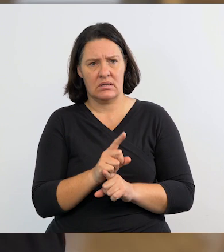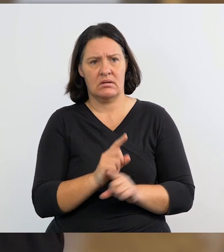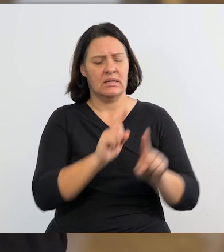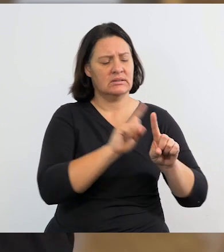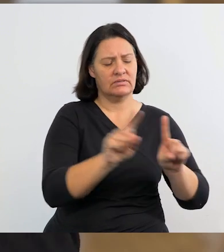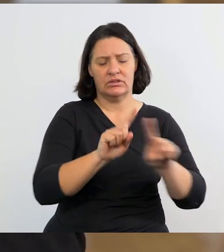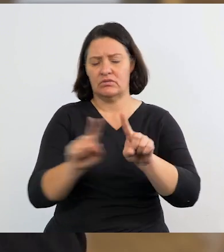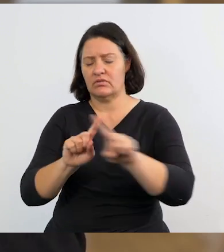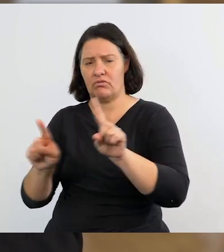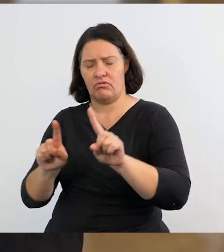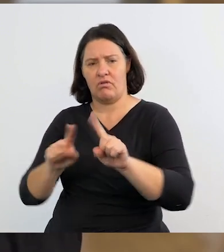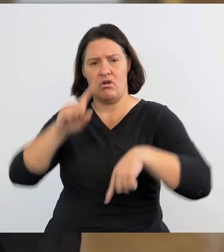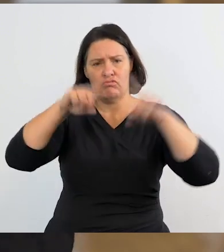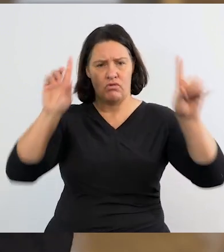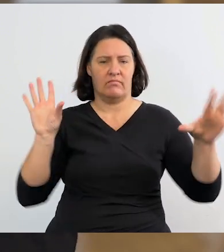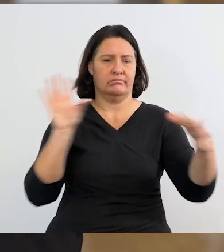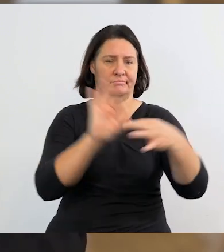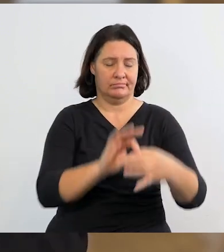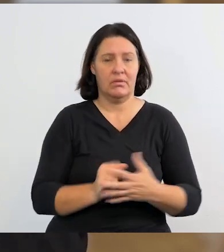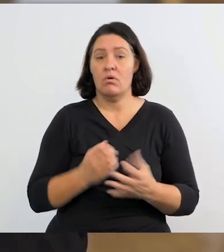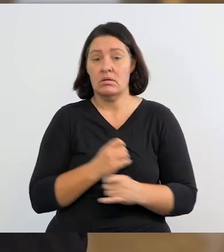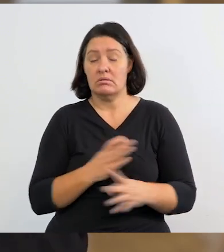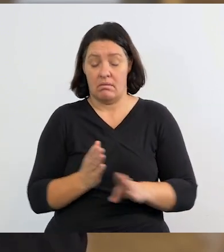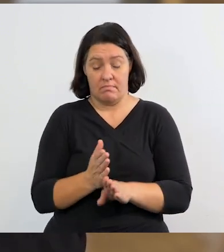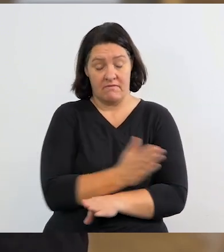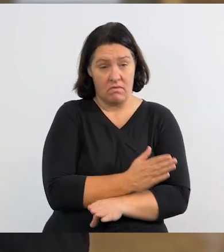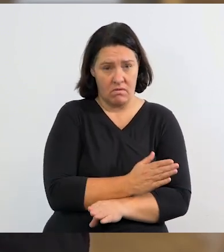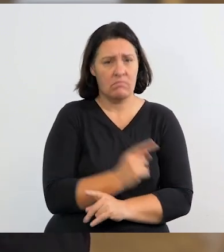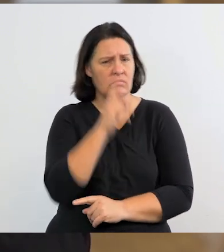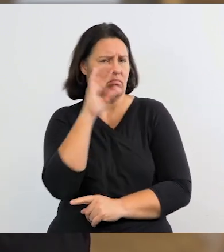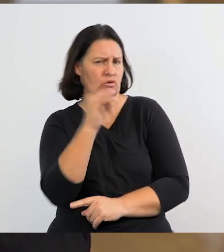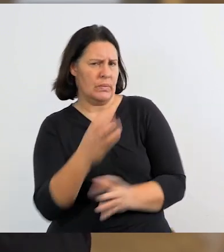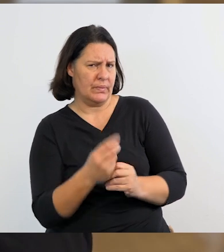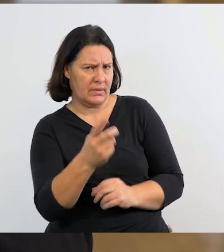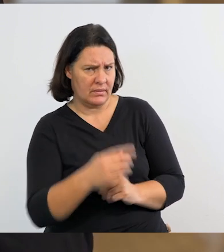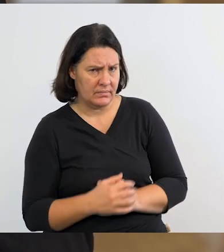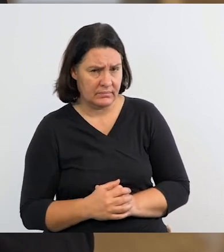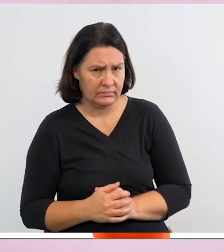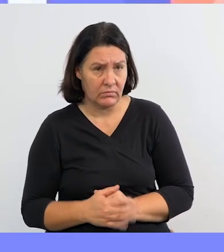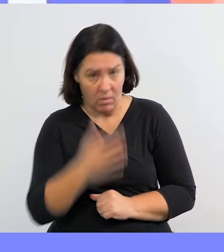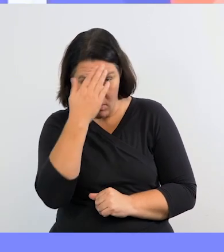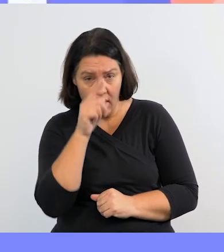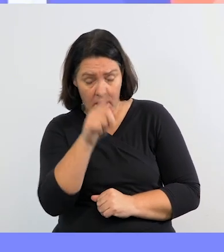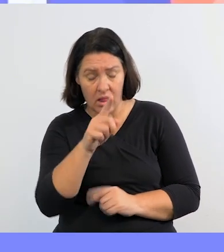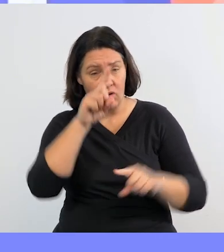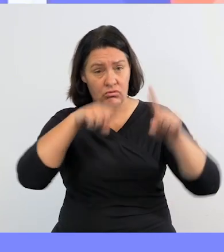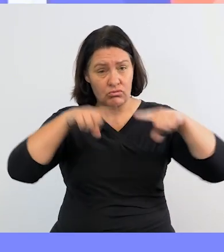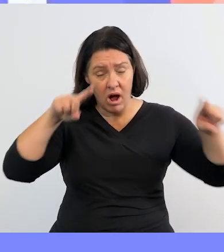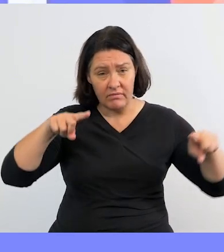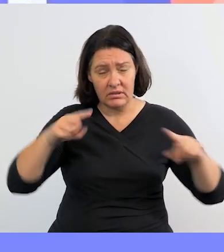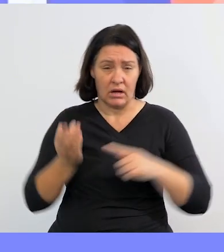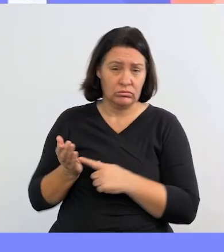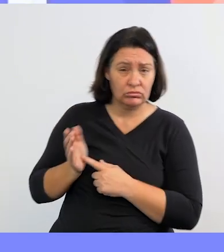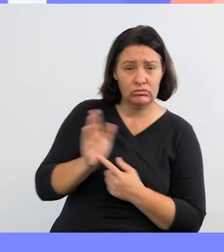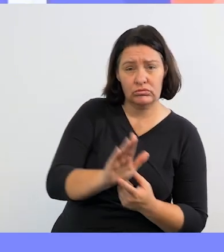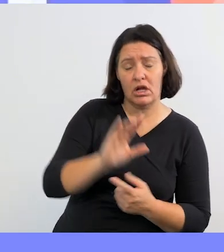of different type of graphs. Now, just before I start with our lesson, let me quickly check something with you. Did you know that graphs